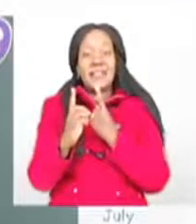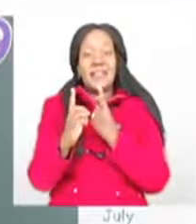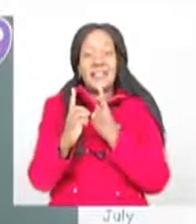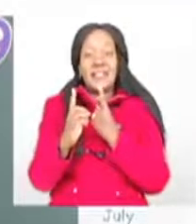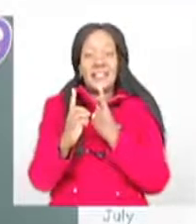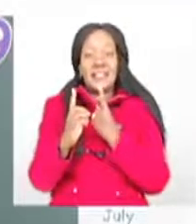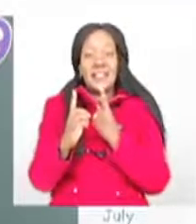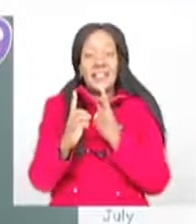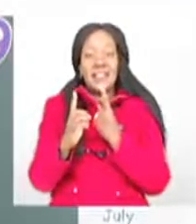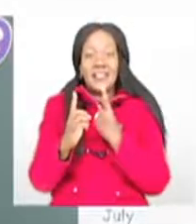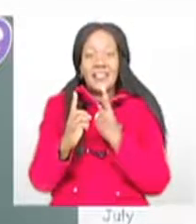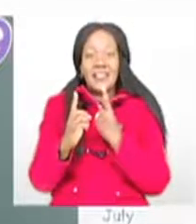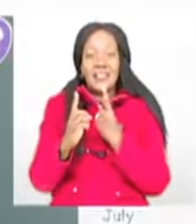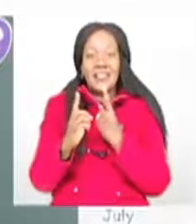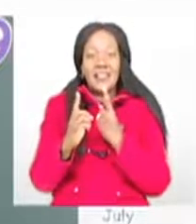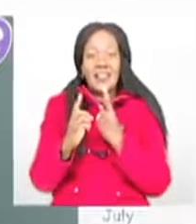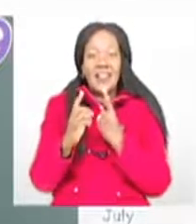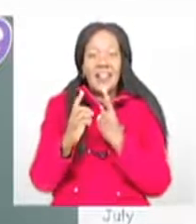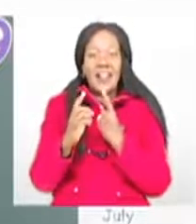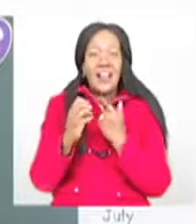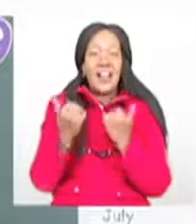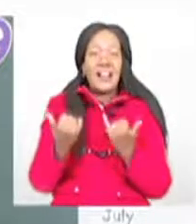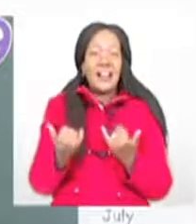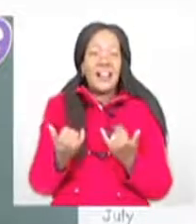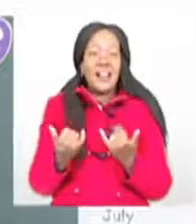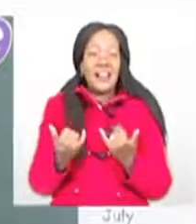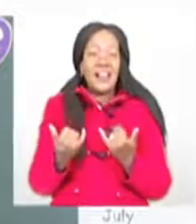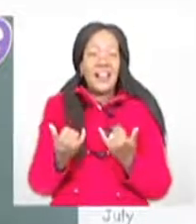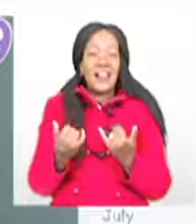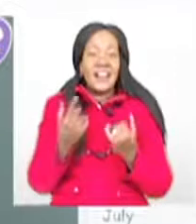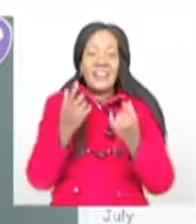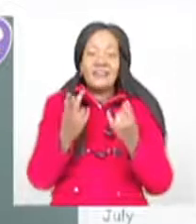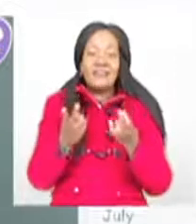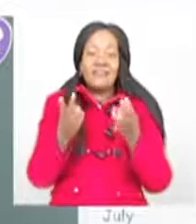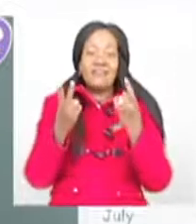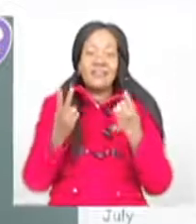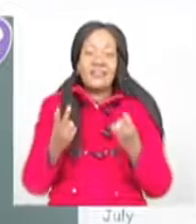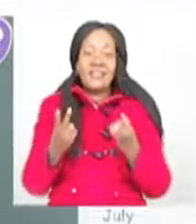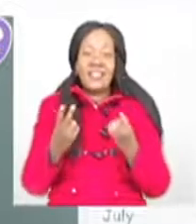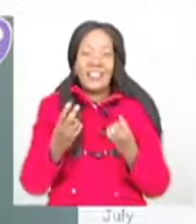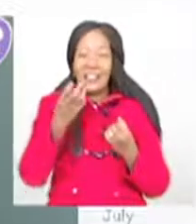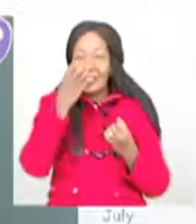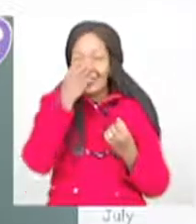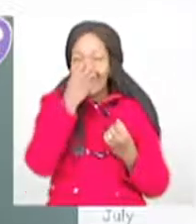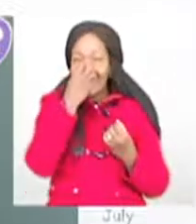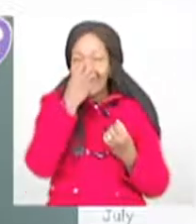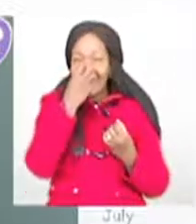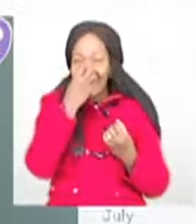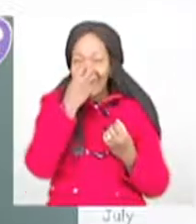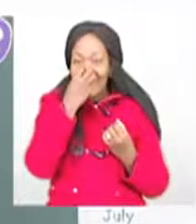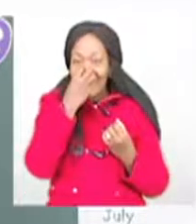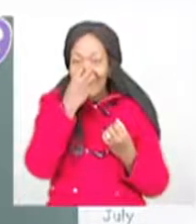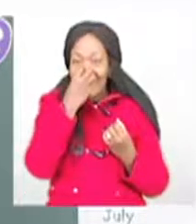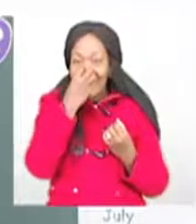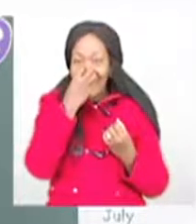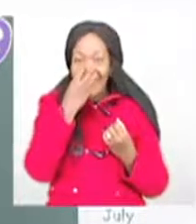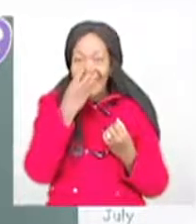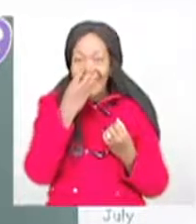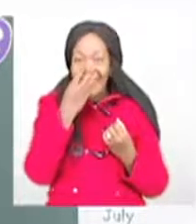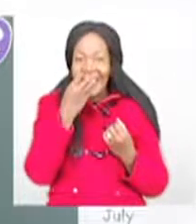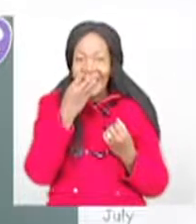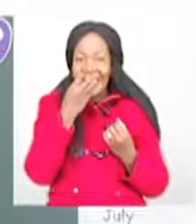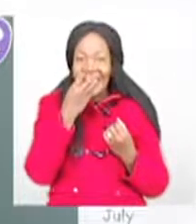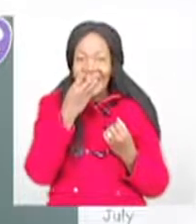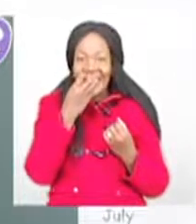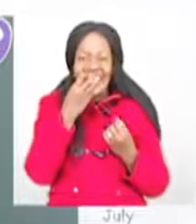times. Now it is time for me to invite Zoe. It is time for us